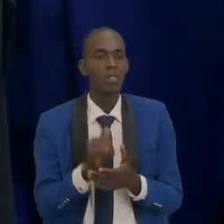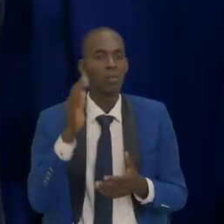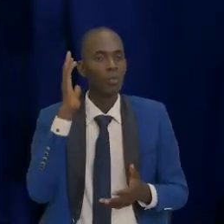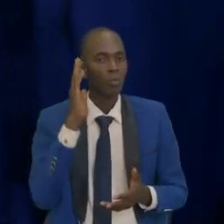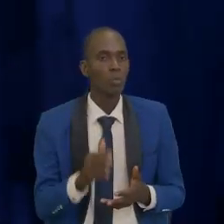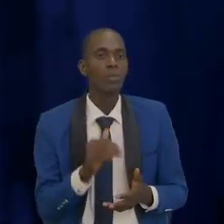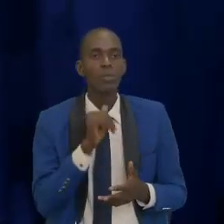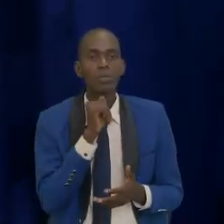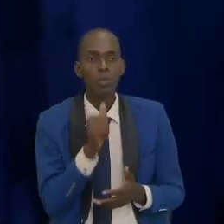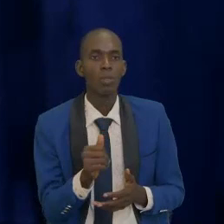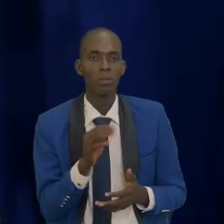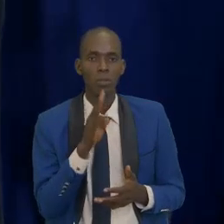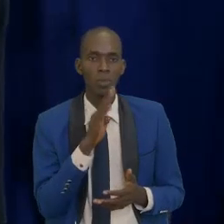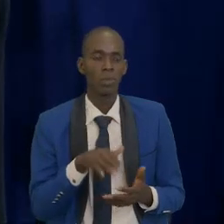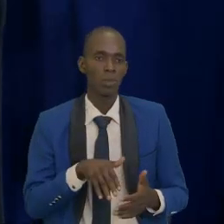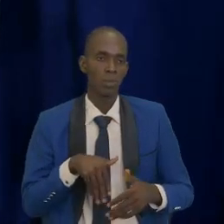faith